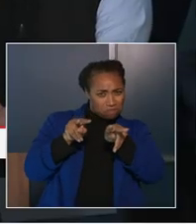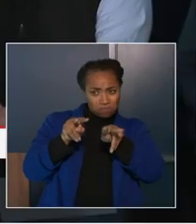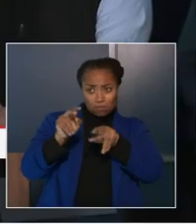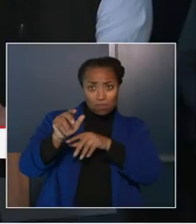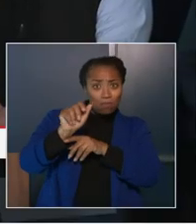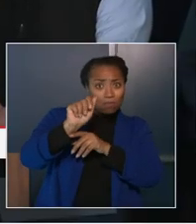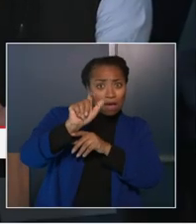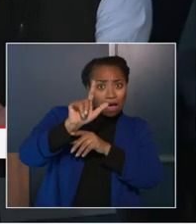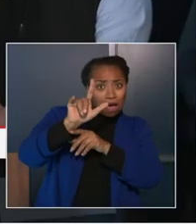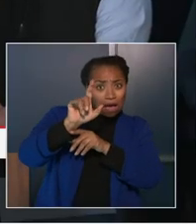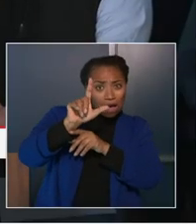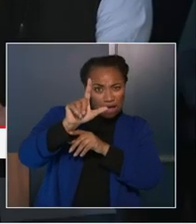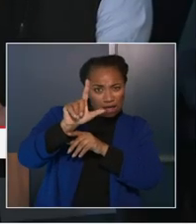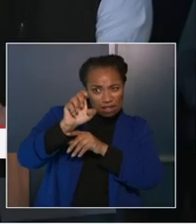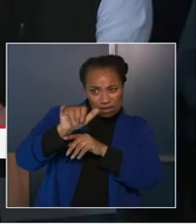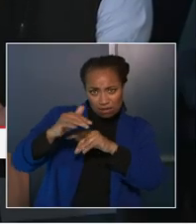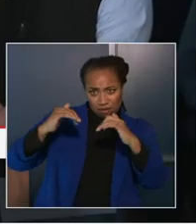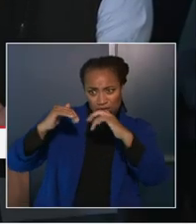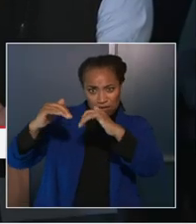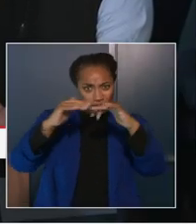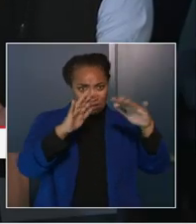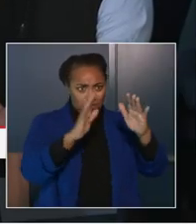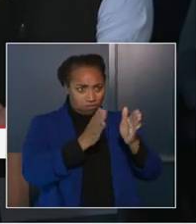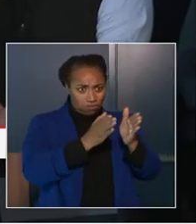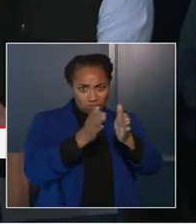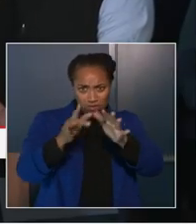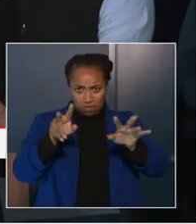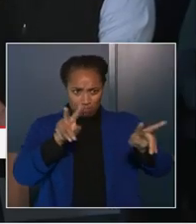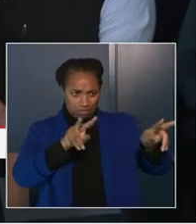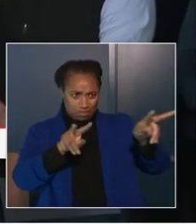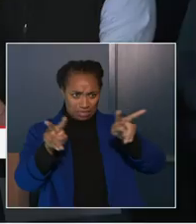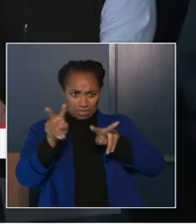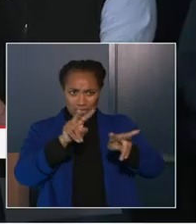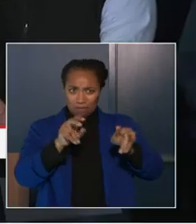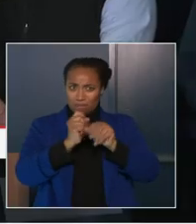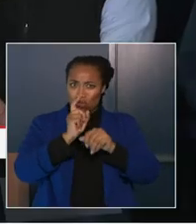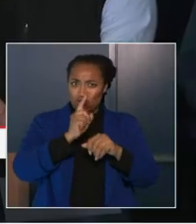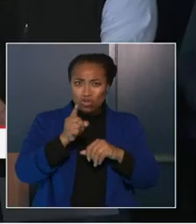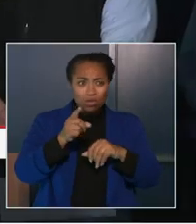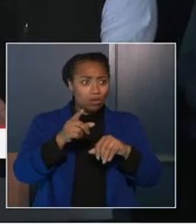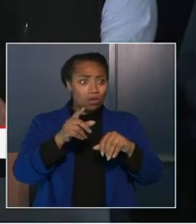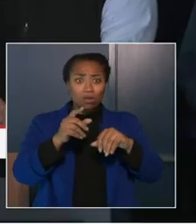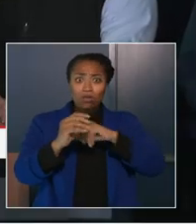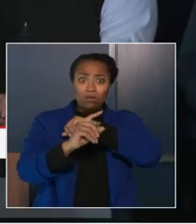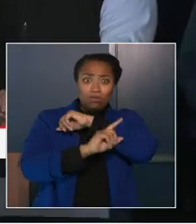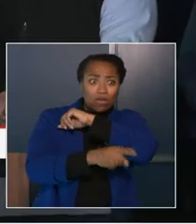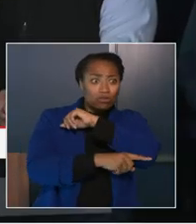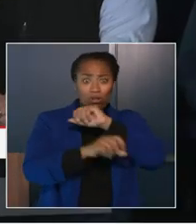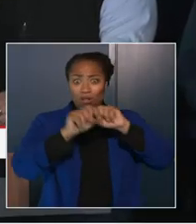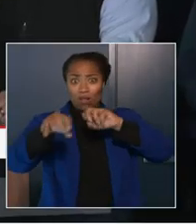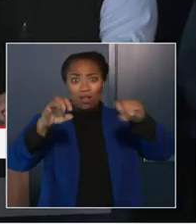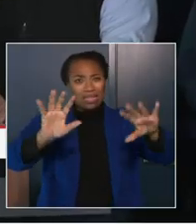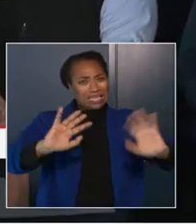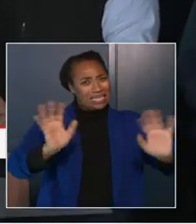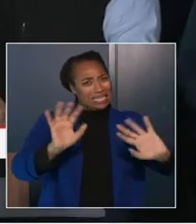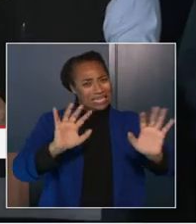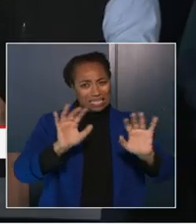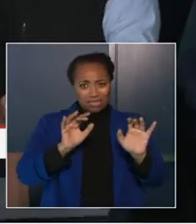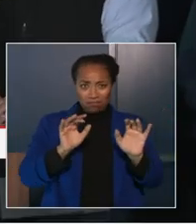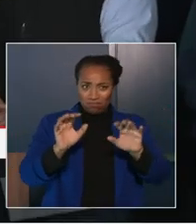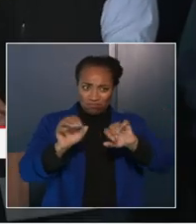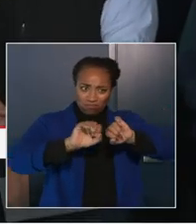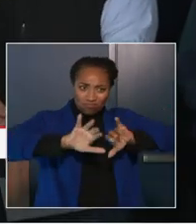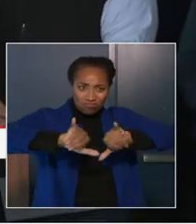interest of safety, we will not be doing trash tomorrow. If you do not have to be on the road, please, by all